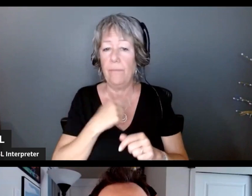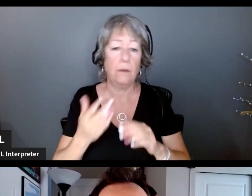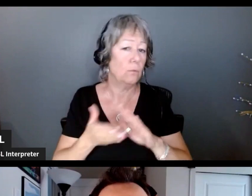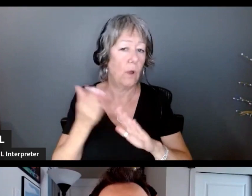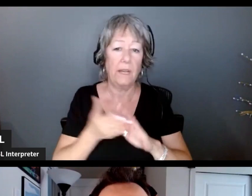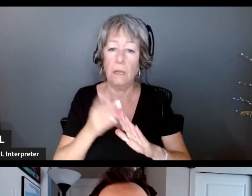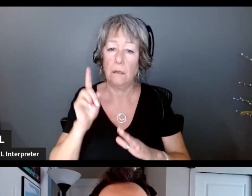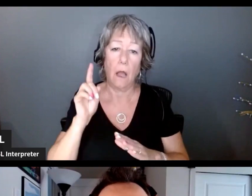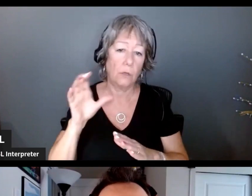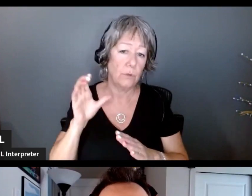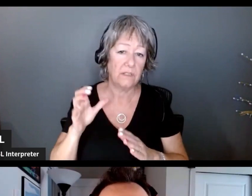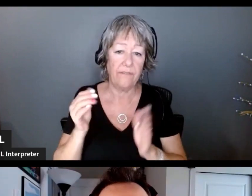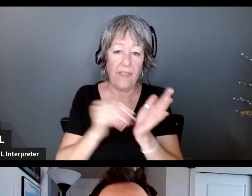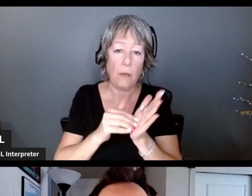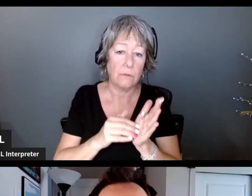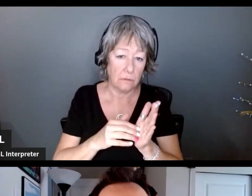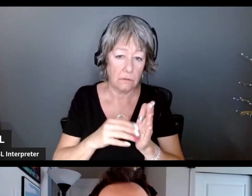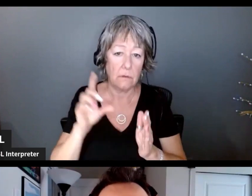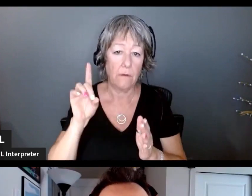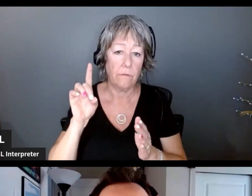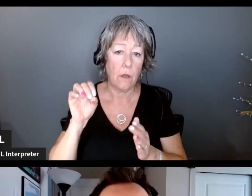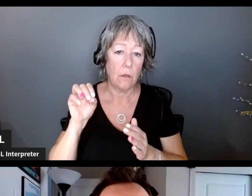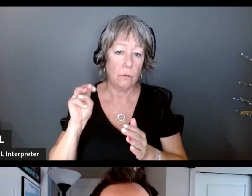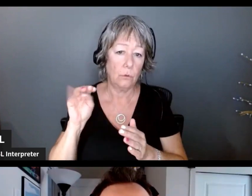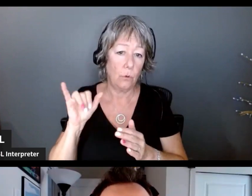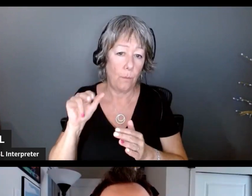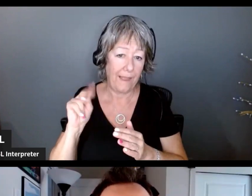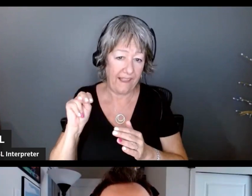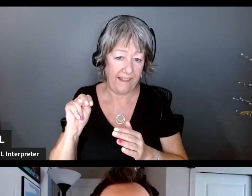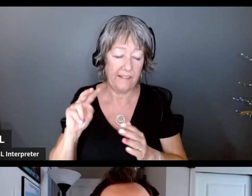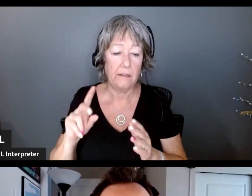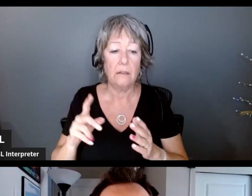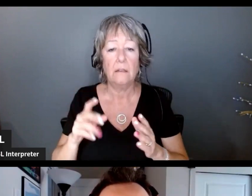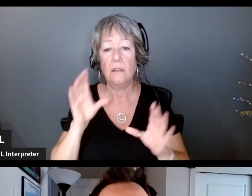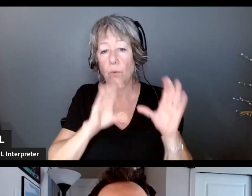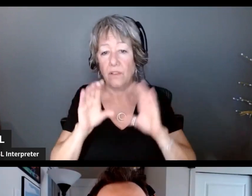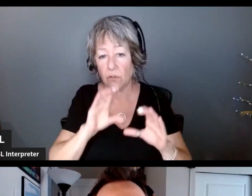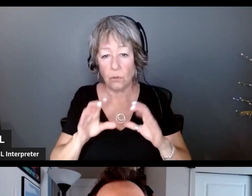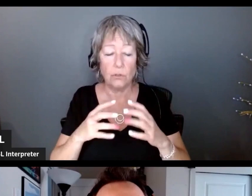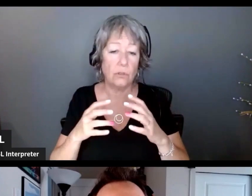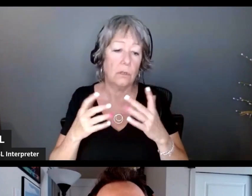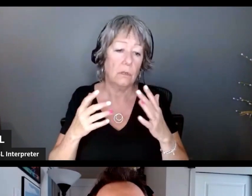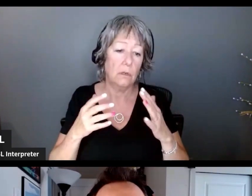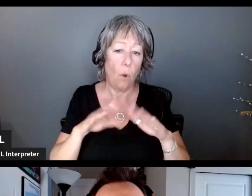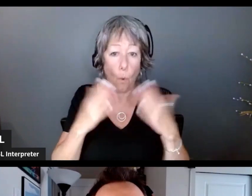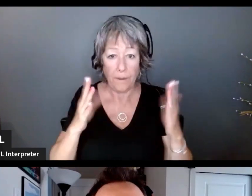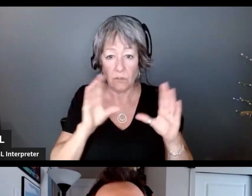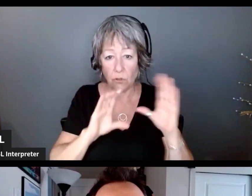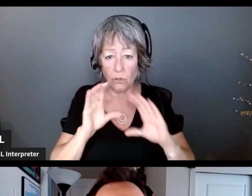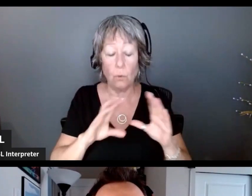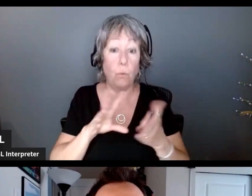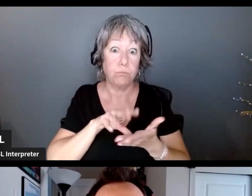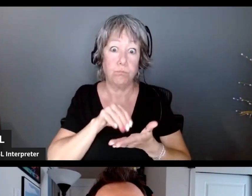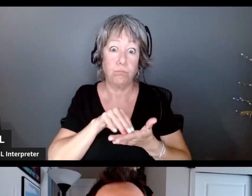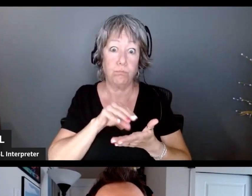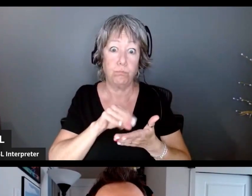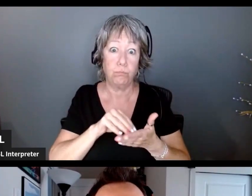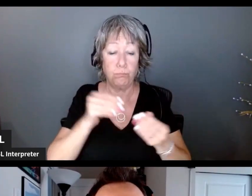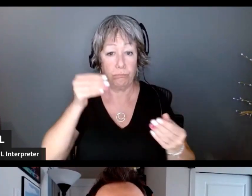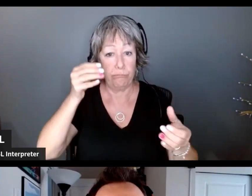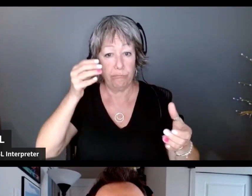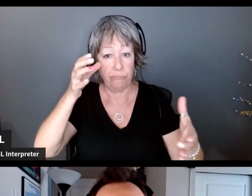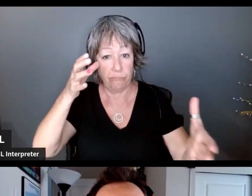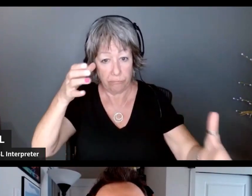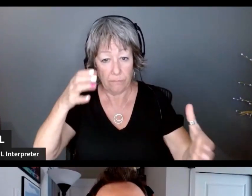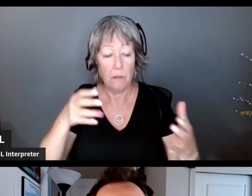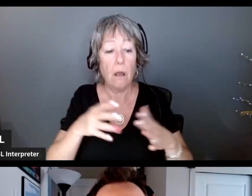domains with Elasticsearch and now OpenSearch, and we have learned a lot, right? And this is a culmination of all